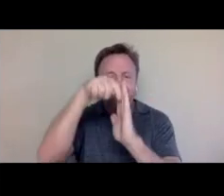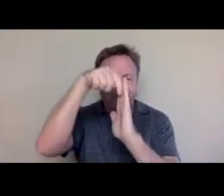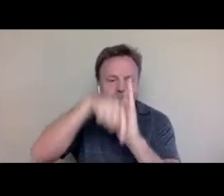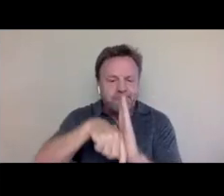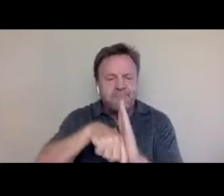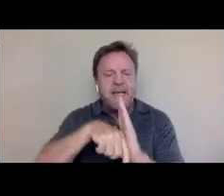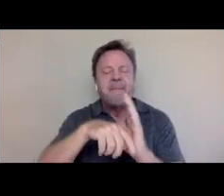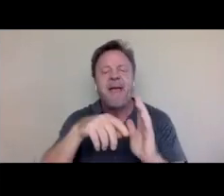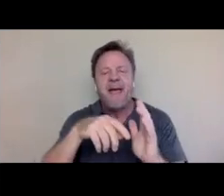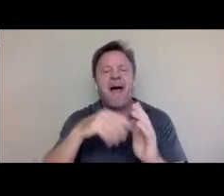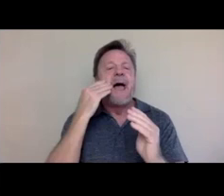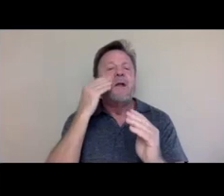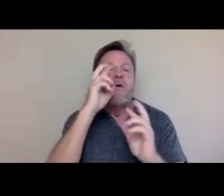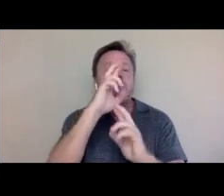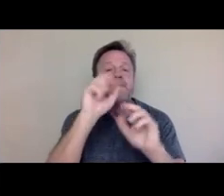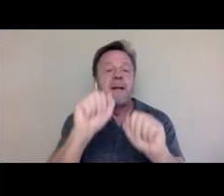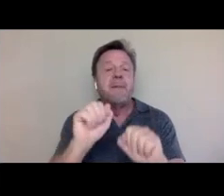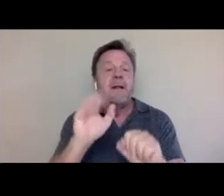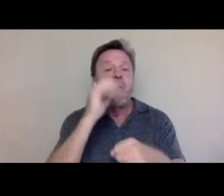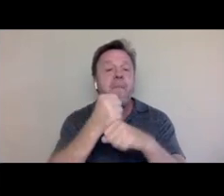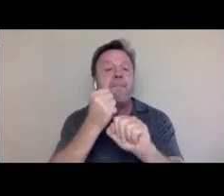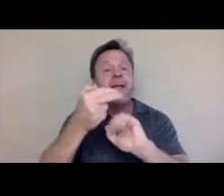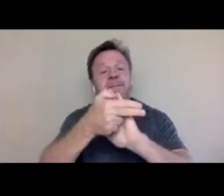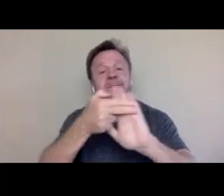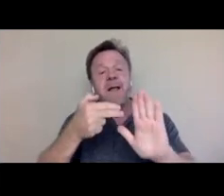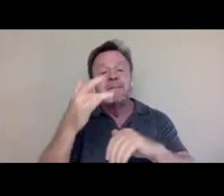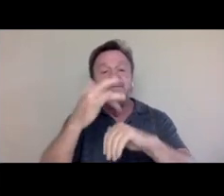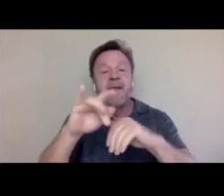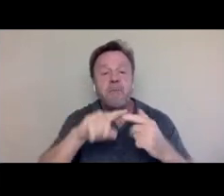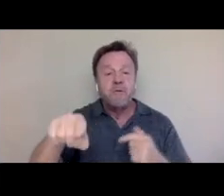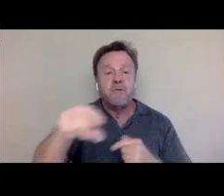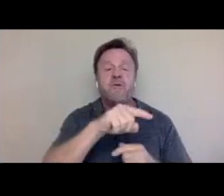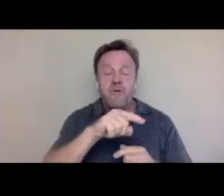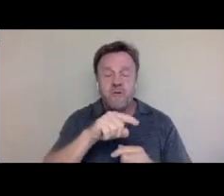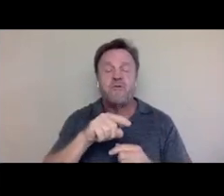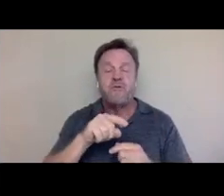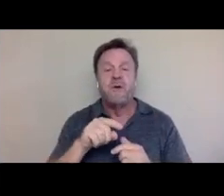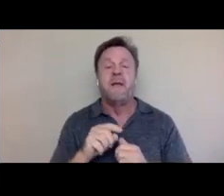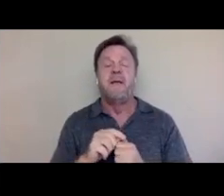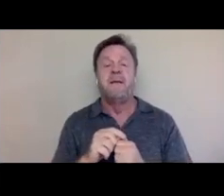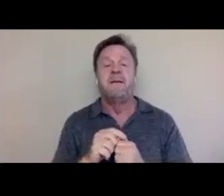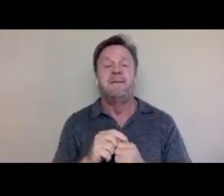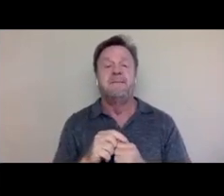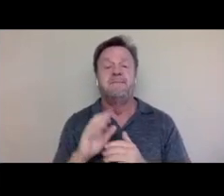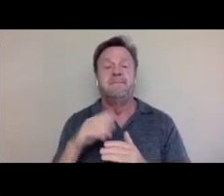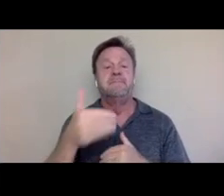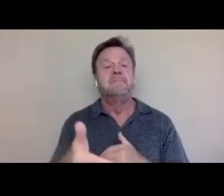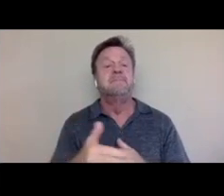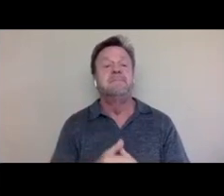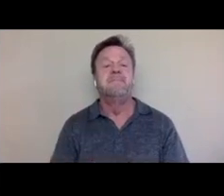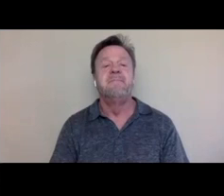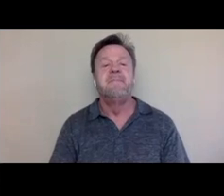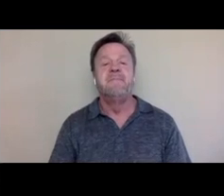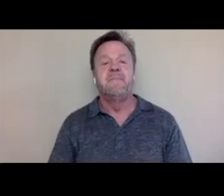know RespectAbility will make these slides available to you. Next slide, please.